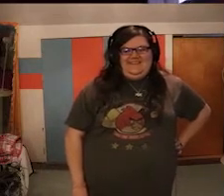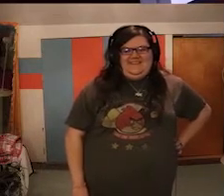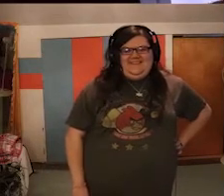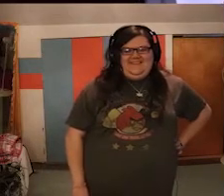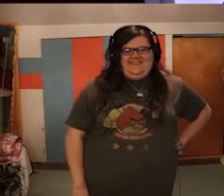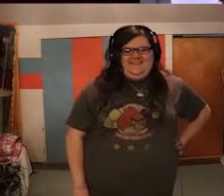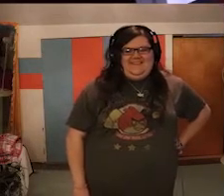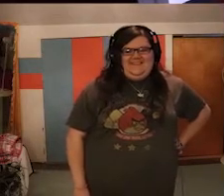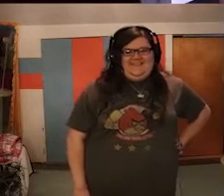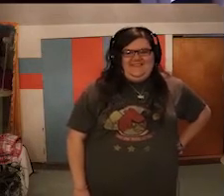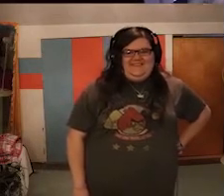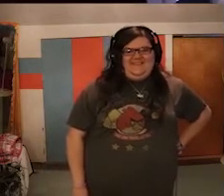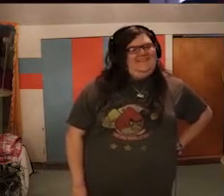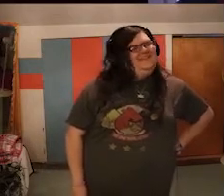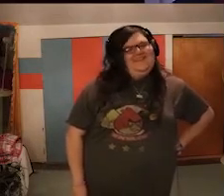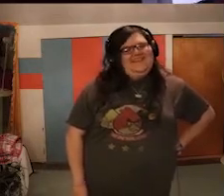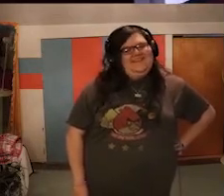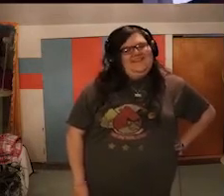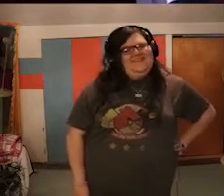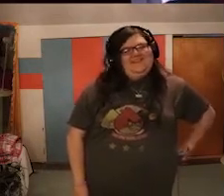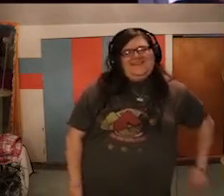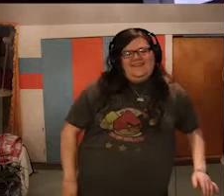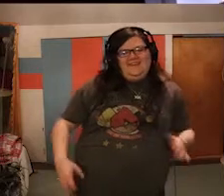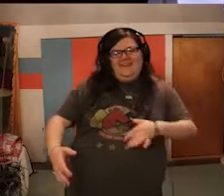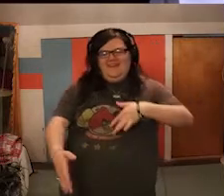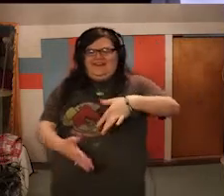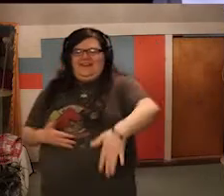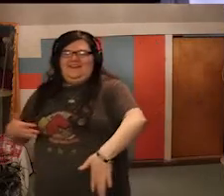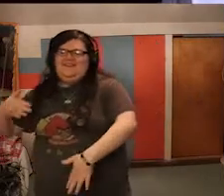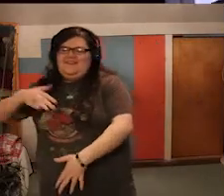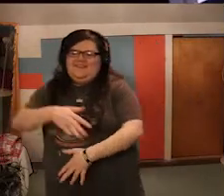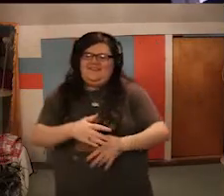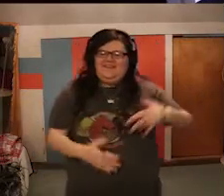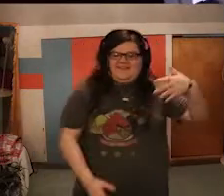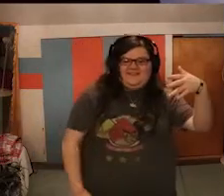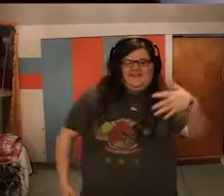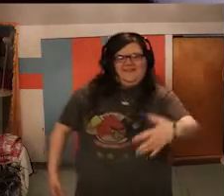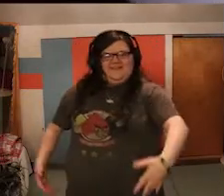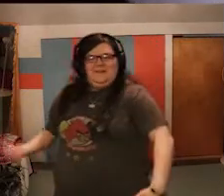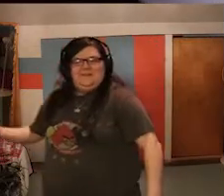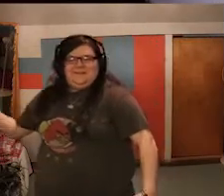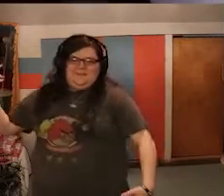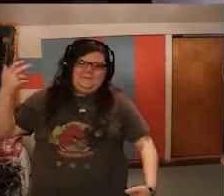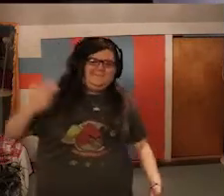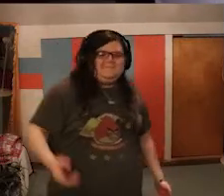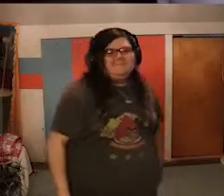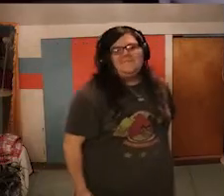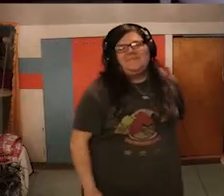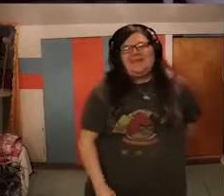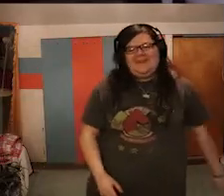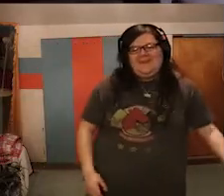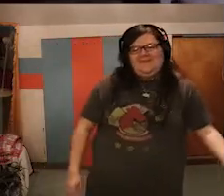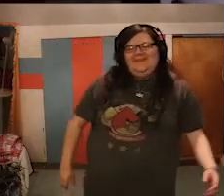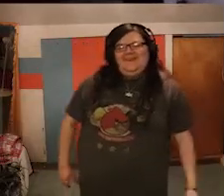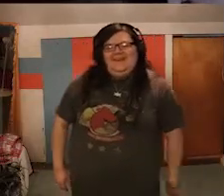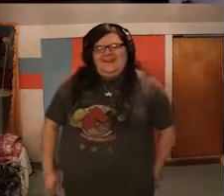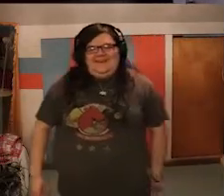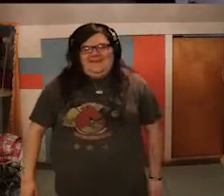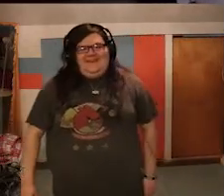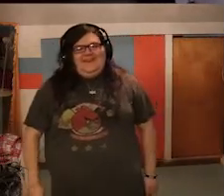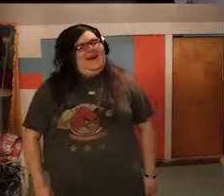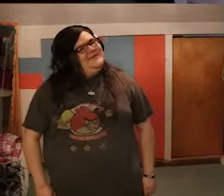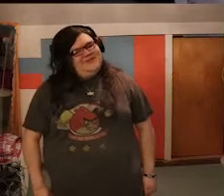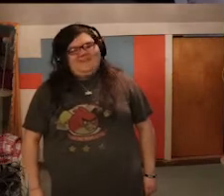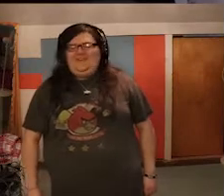with a like a little concept, like, you know, a little 4-bar, 8-bar thing. Okay. You know, I want percentage of the track. If she uses it, I'm sure she'll give